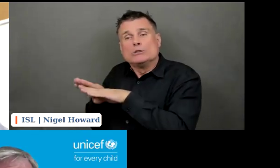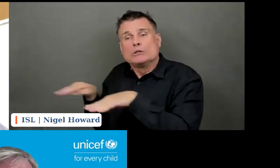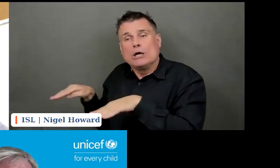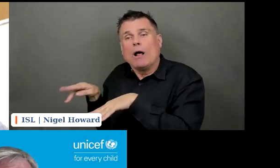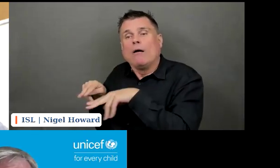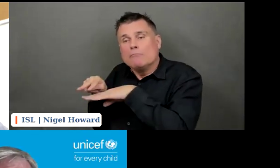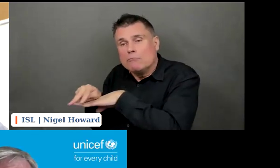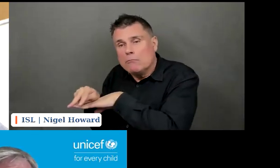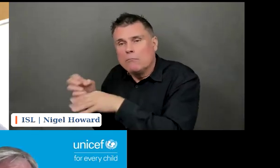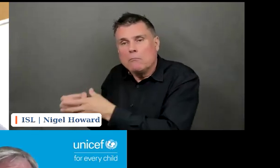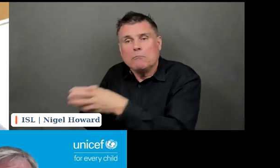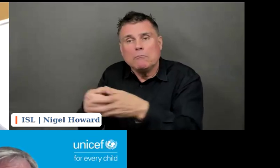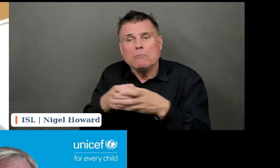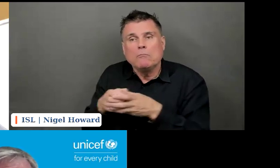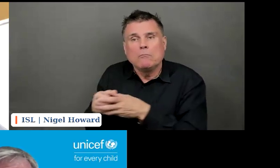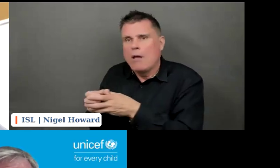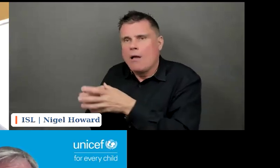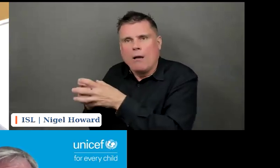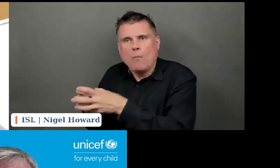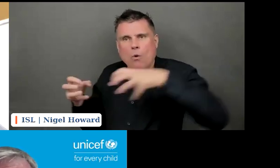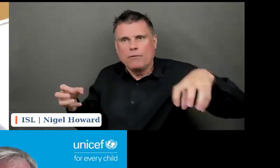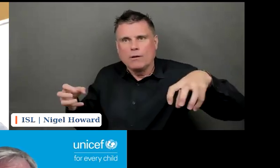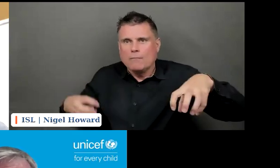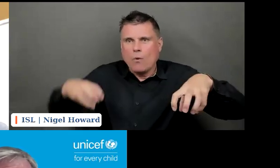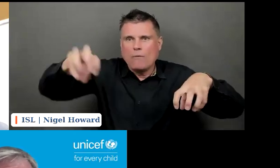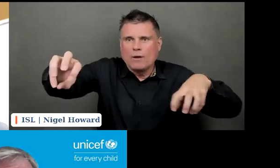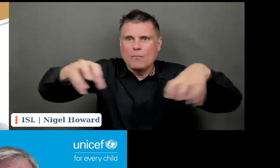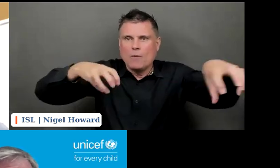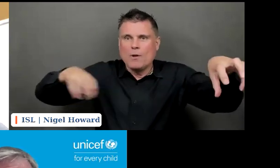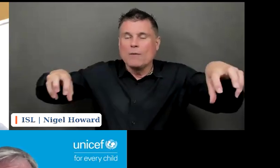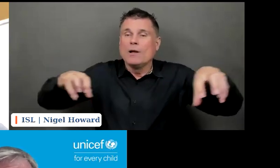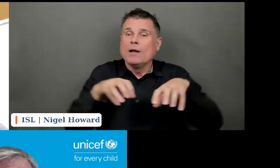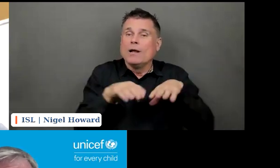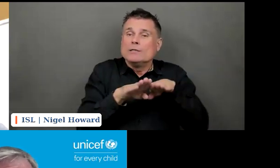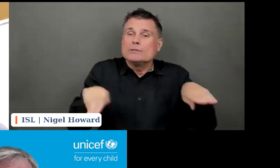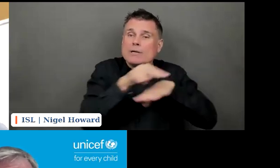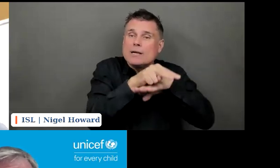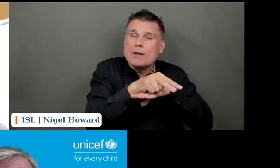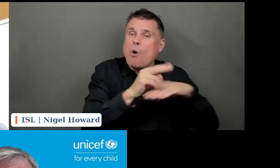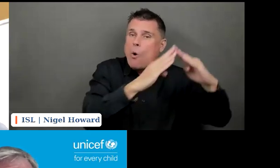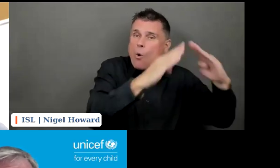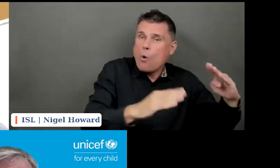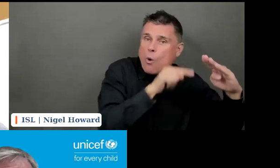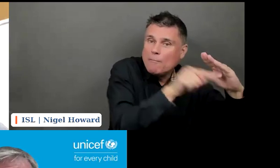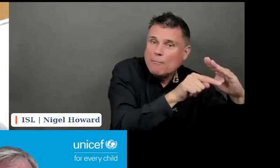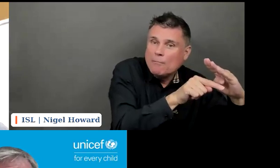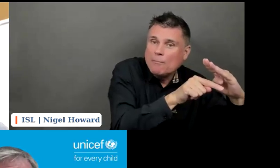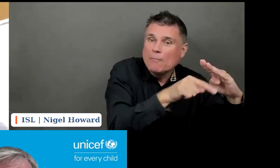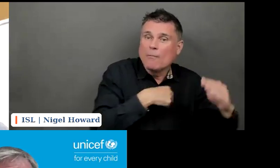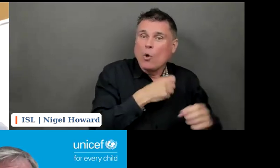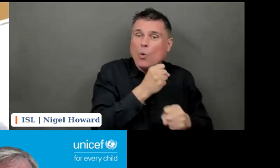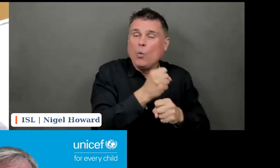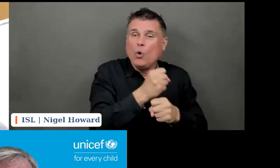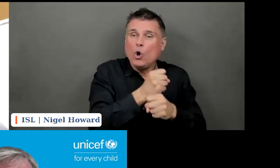to 307 sectors now, and these ECD services or